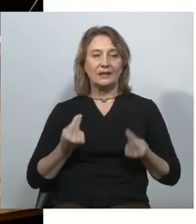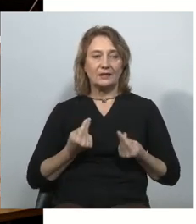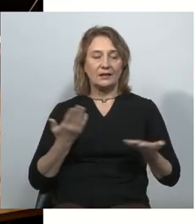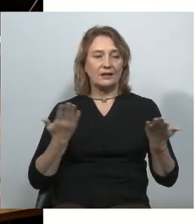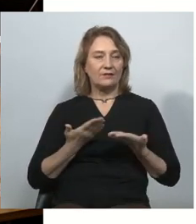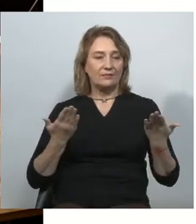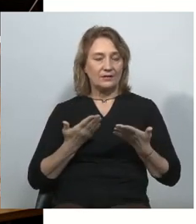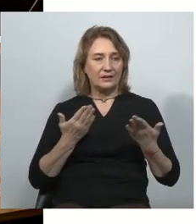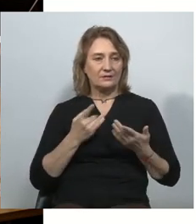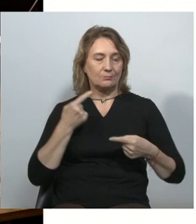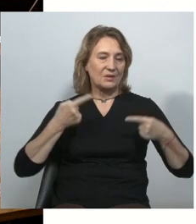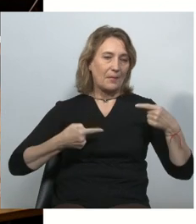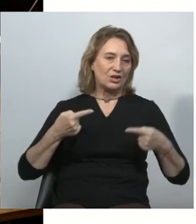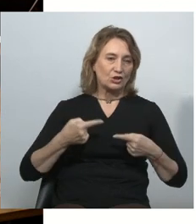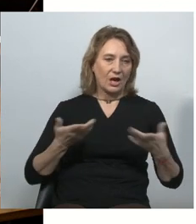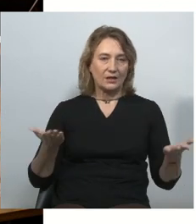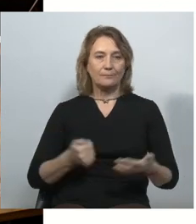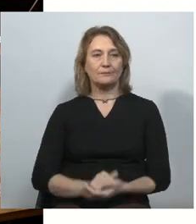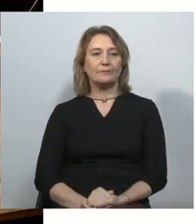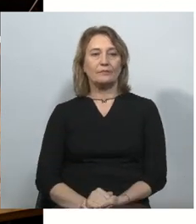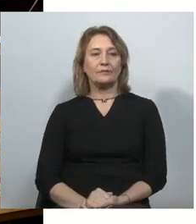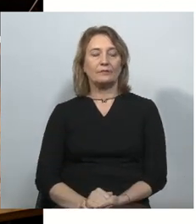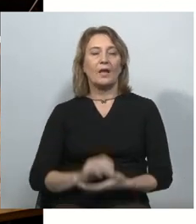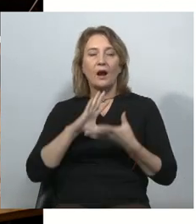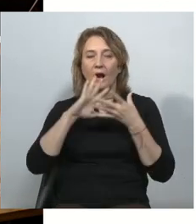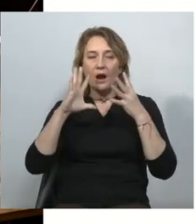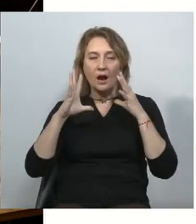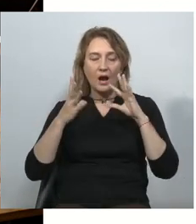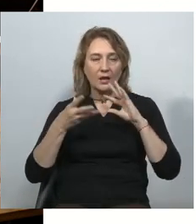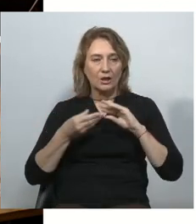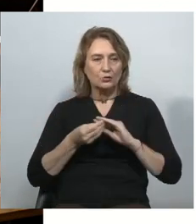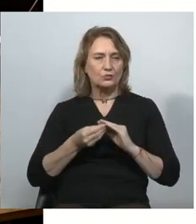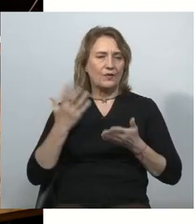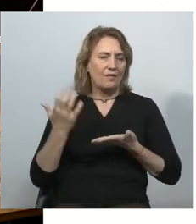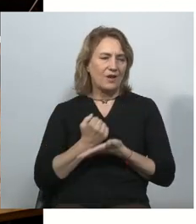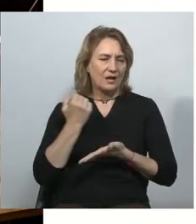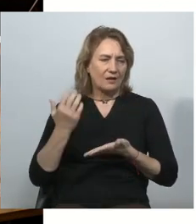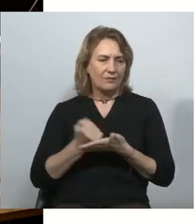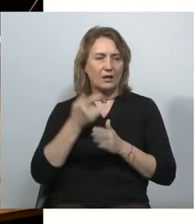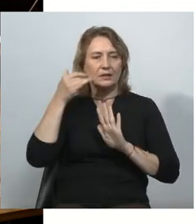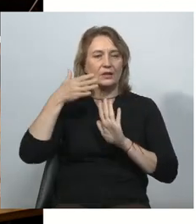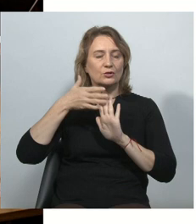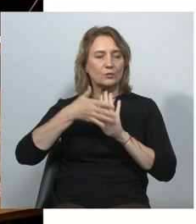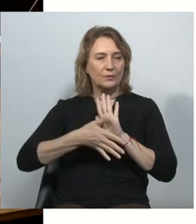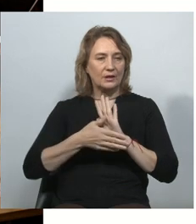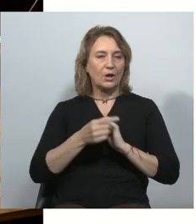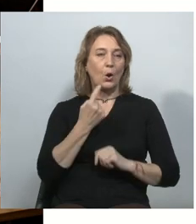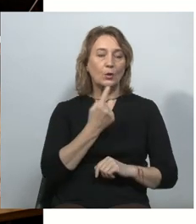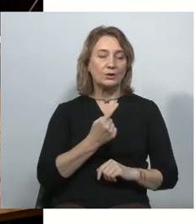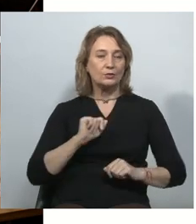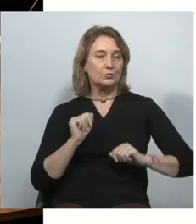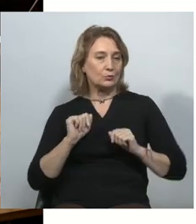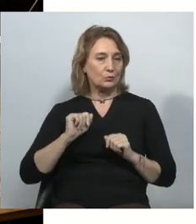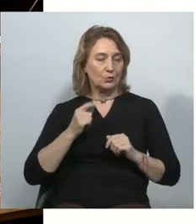In the process of this quest, people had a lot of discussions, so they analyzed news and they